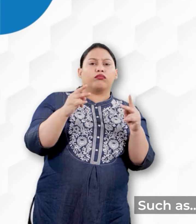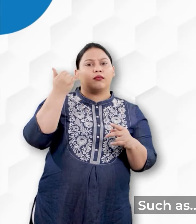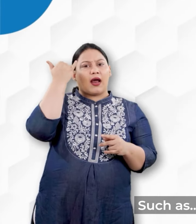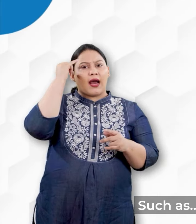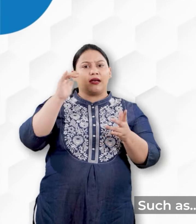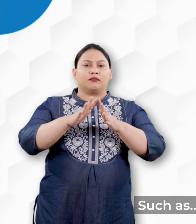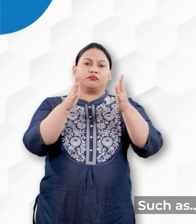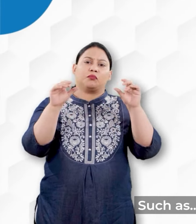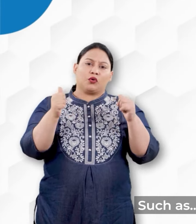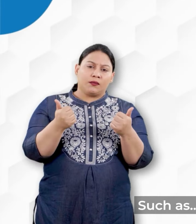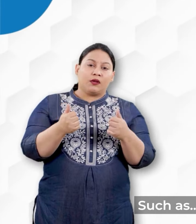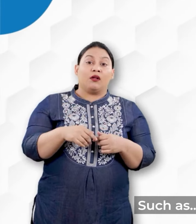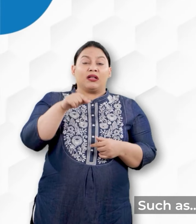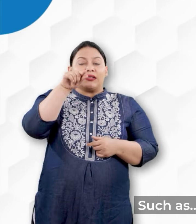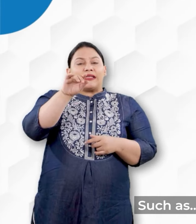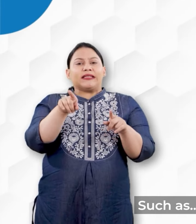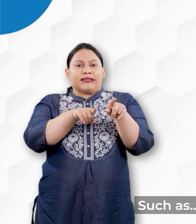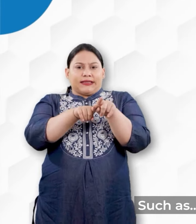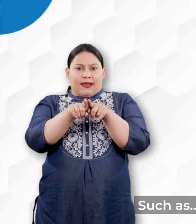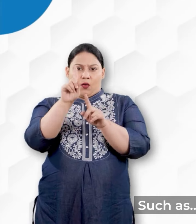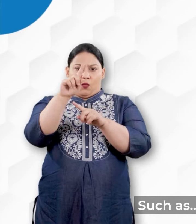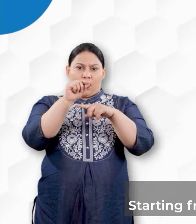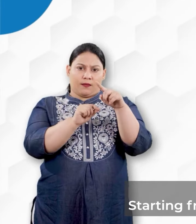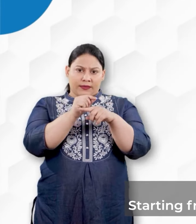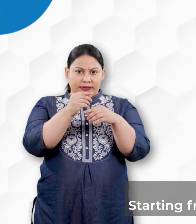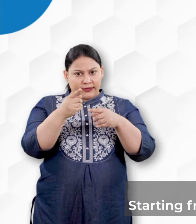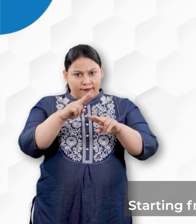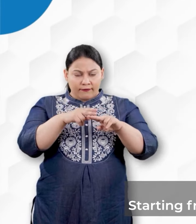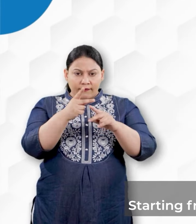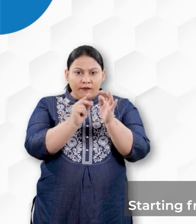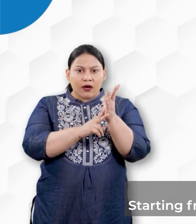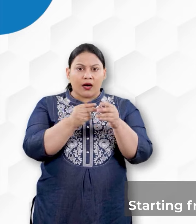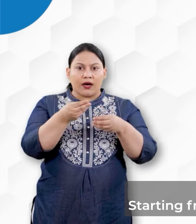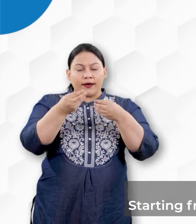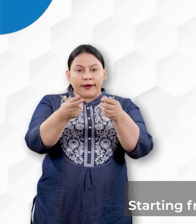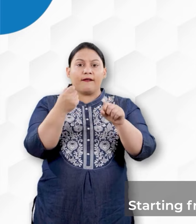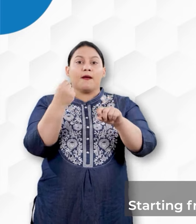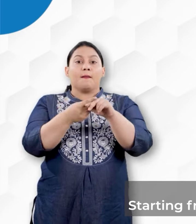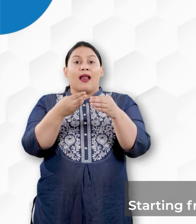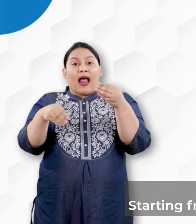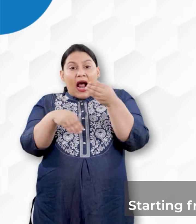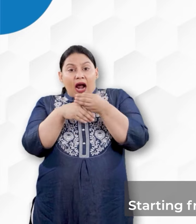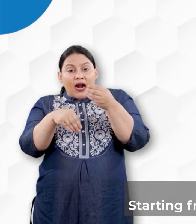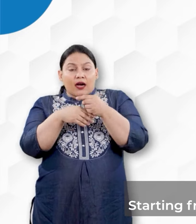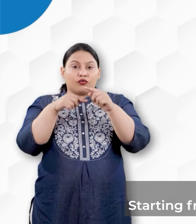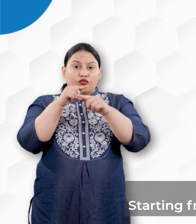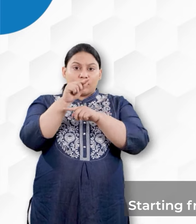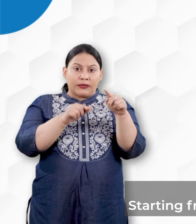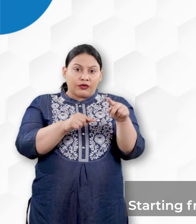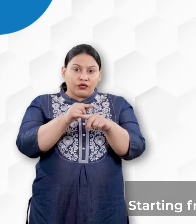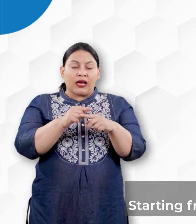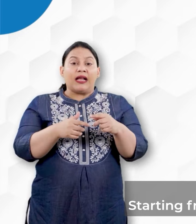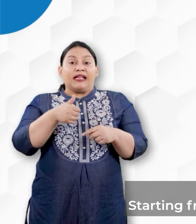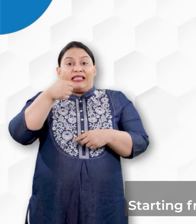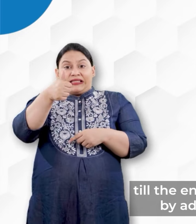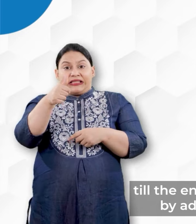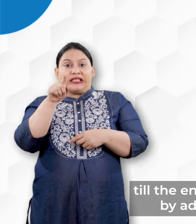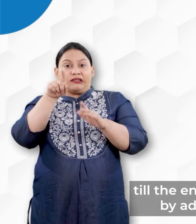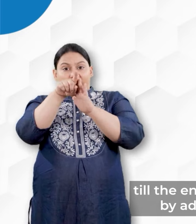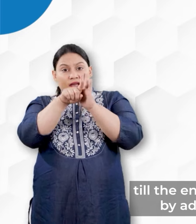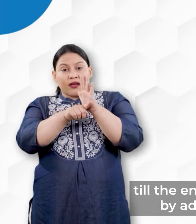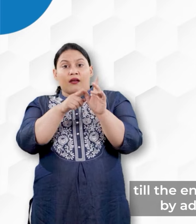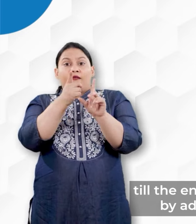as an extra 1% fund allocation, loyalty additions, starting from the end of 6th policy year